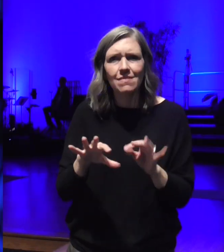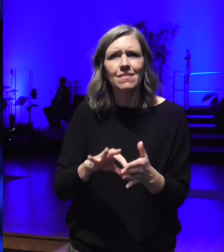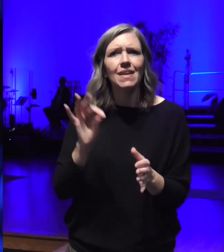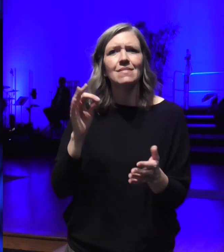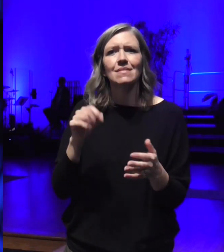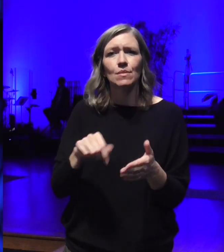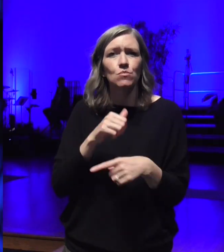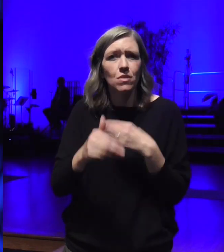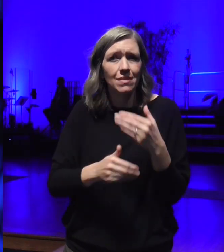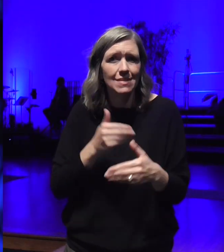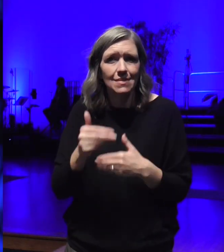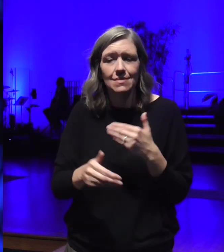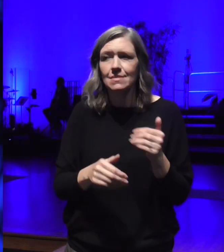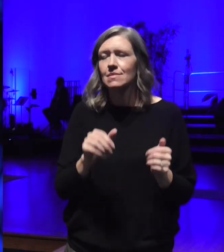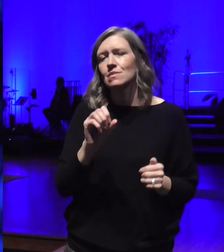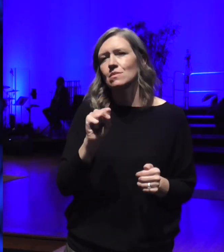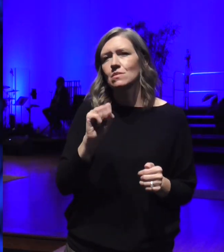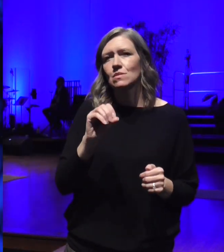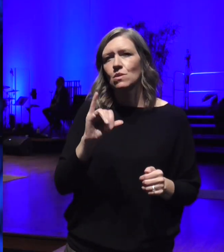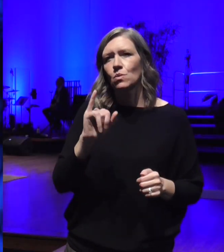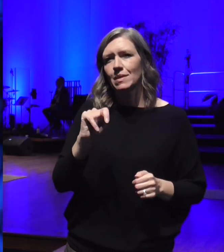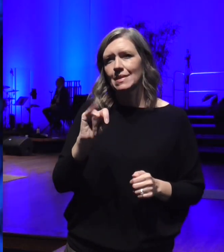it is. Amen.